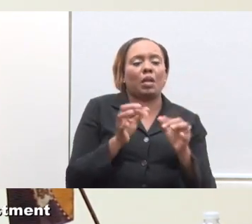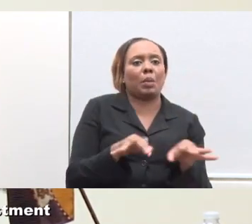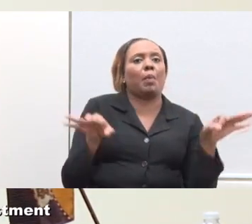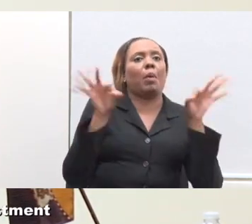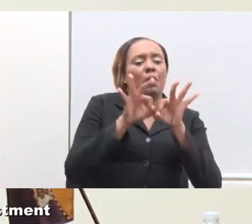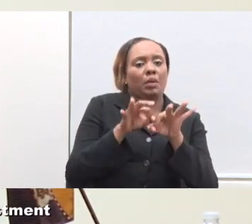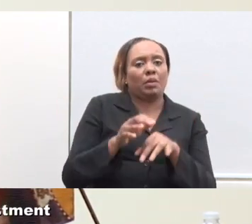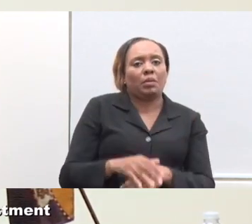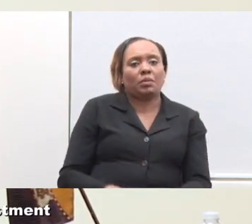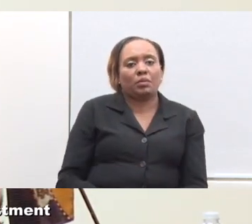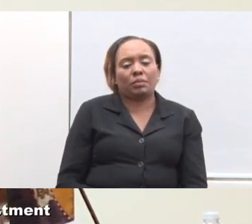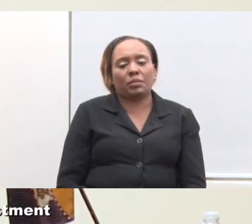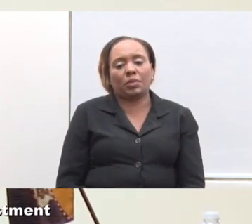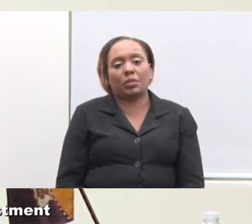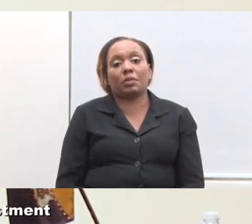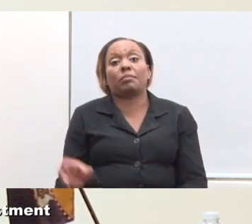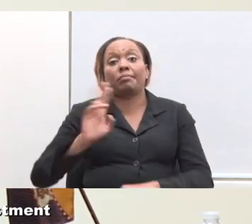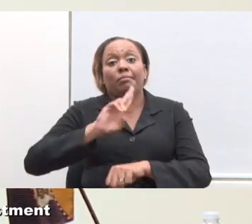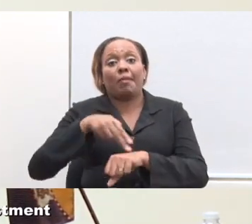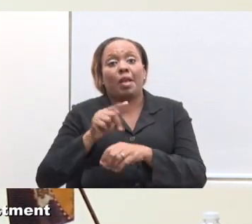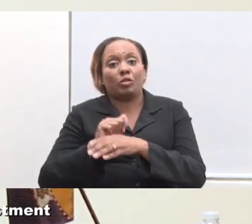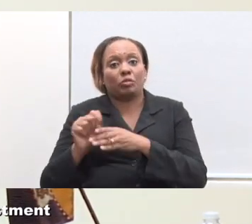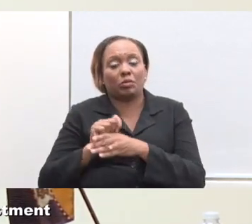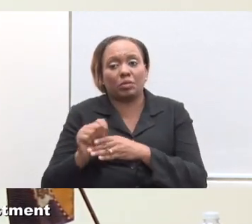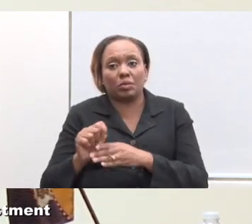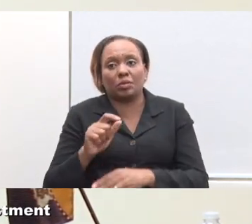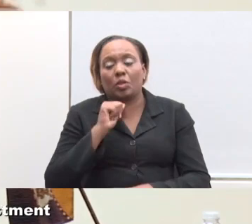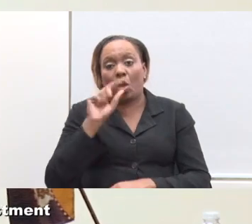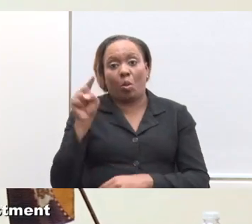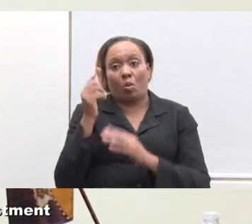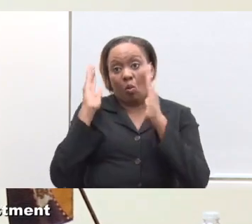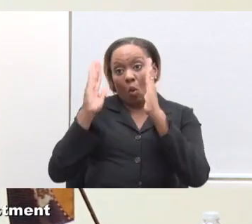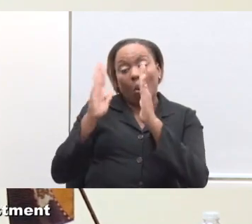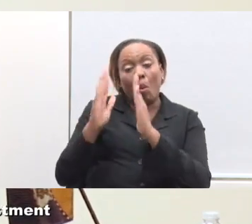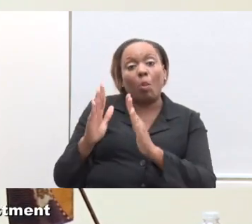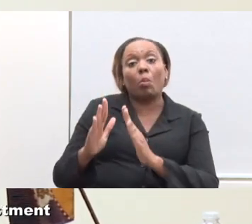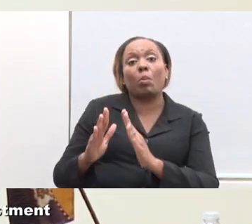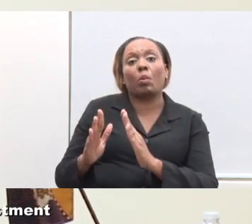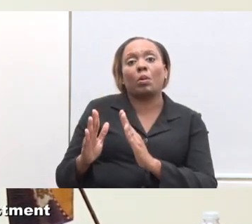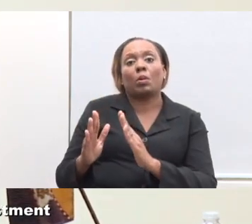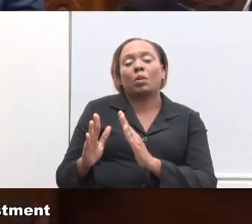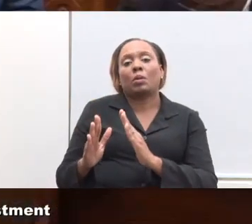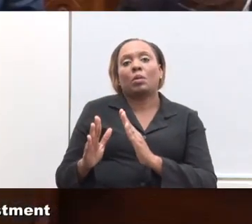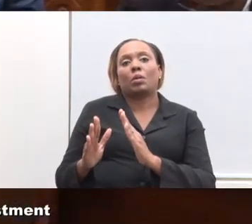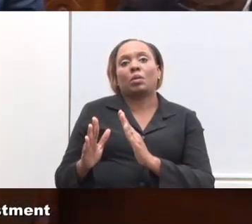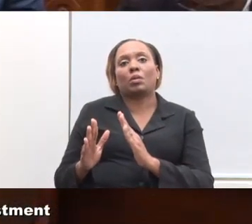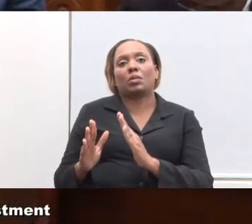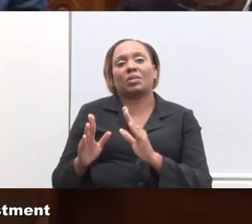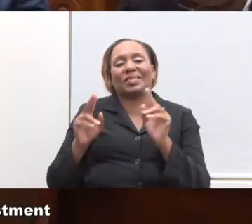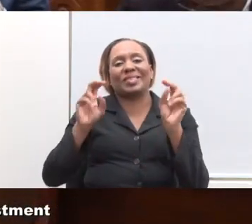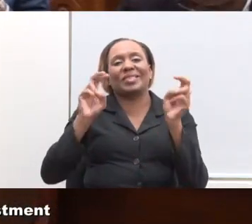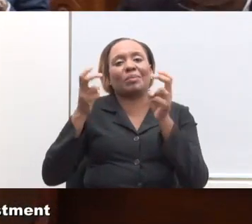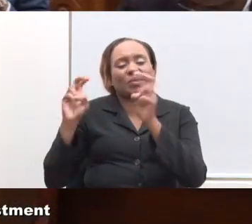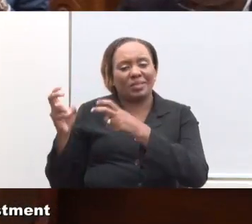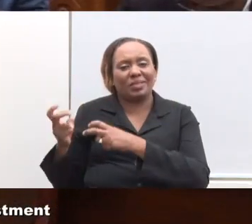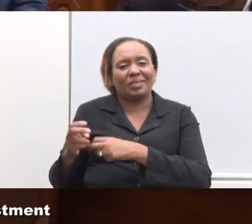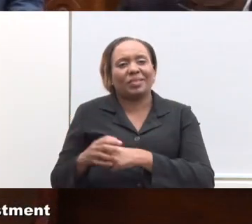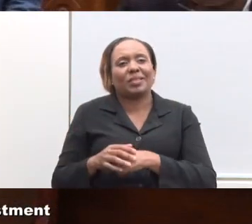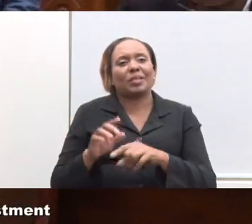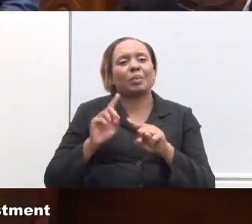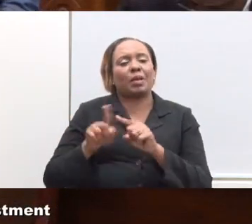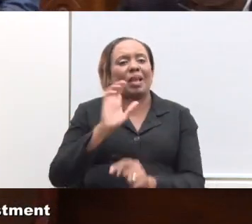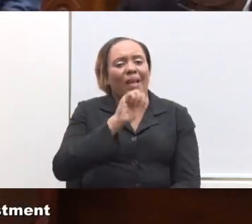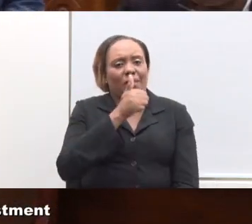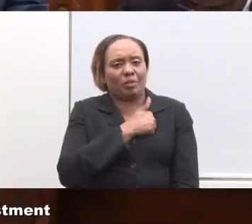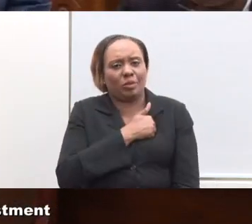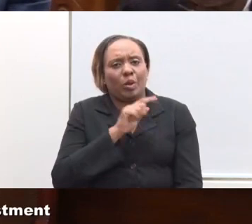hence national training is not only focused on the substance of the task, but the attitude that we bring to the job